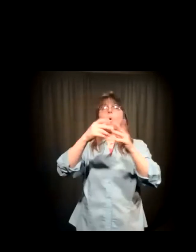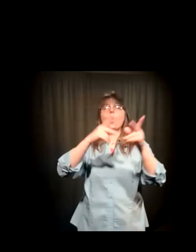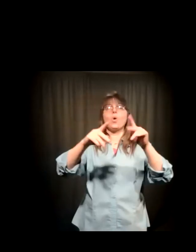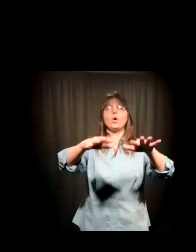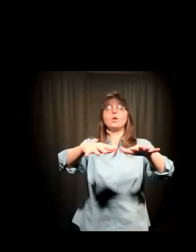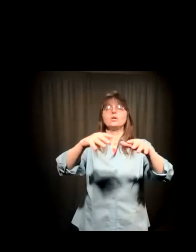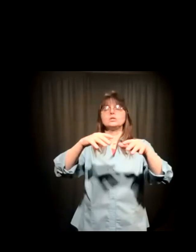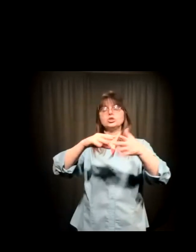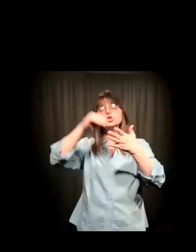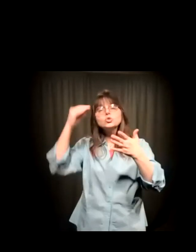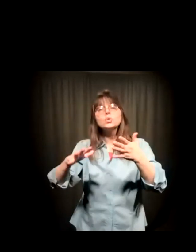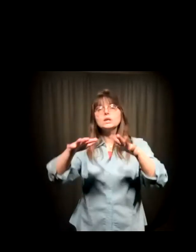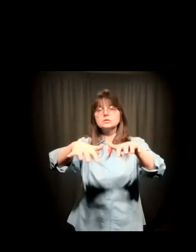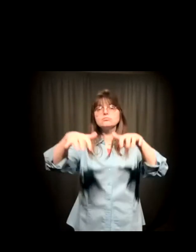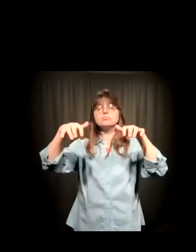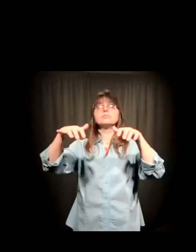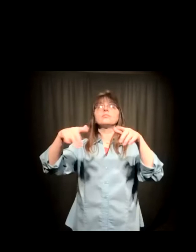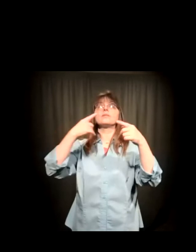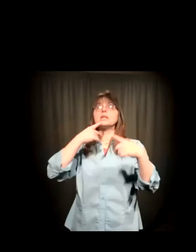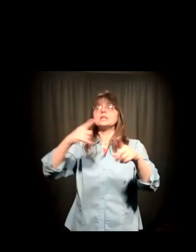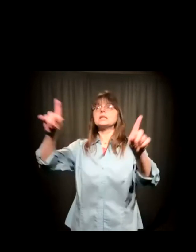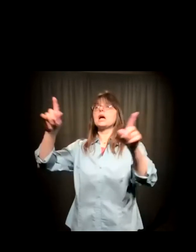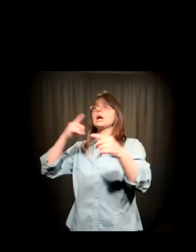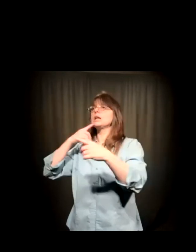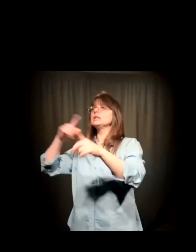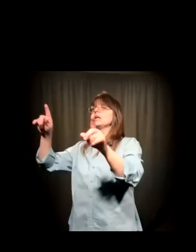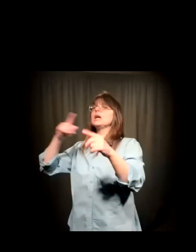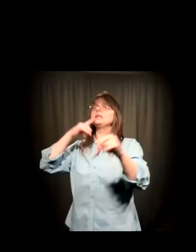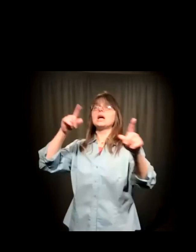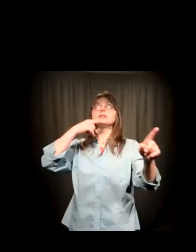street. The second he signaled again, it stopped.